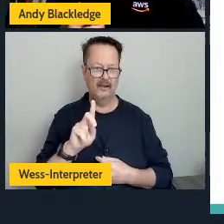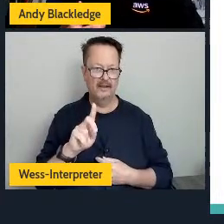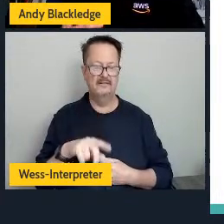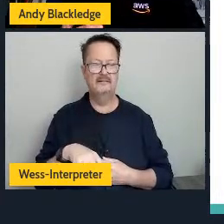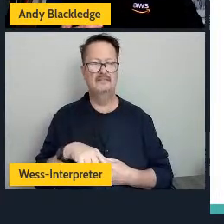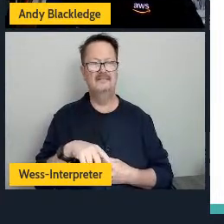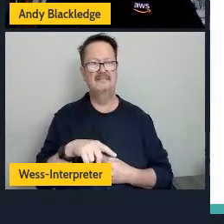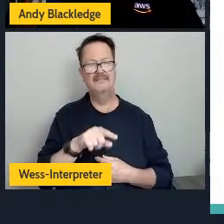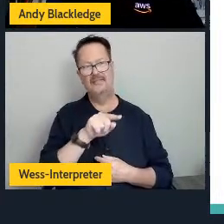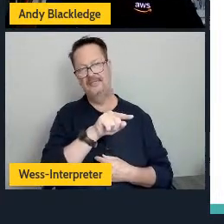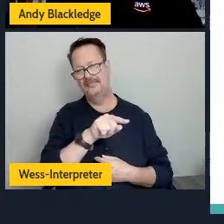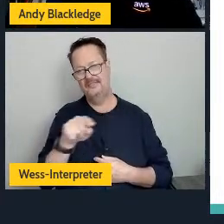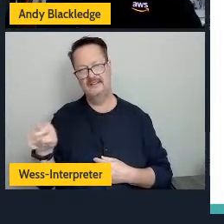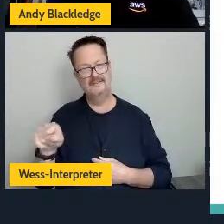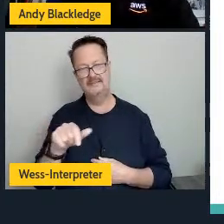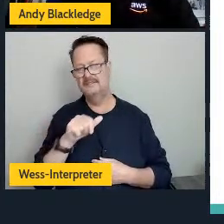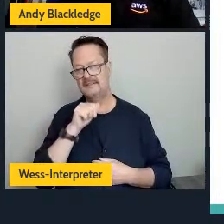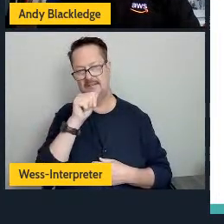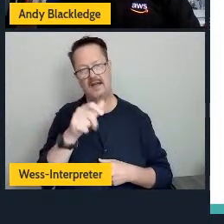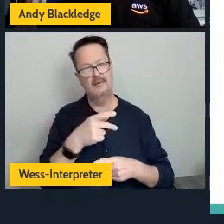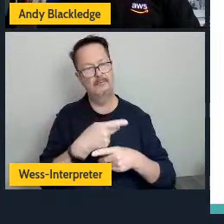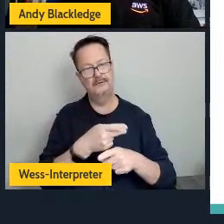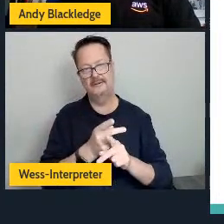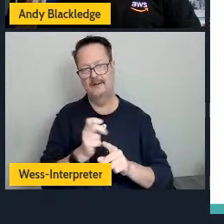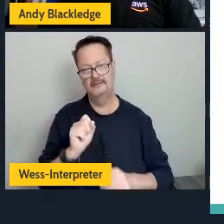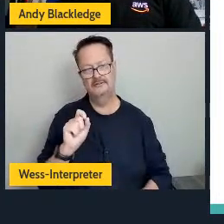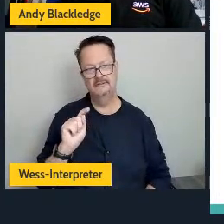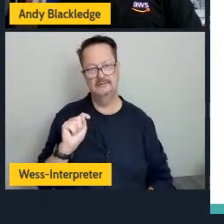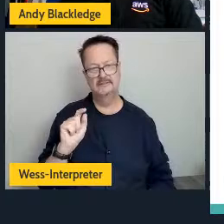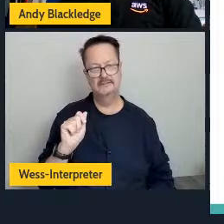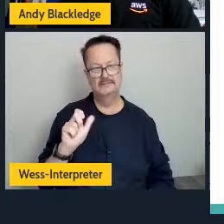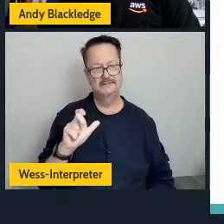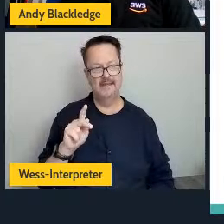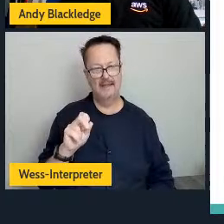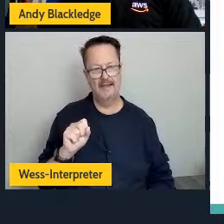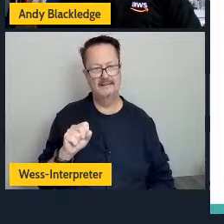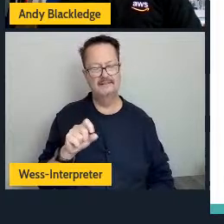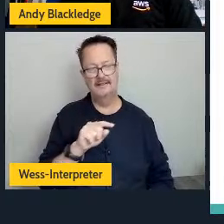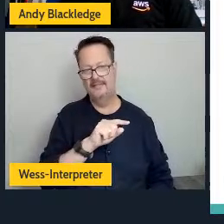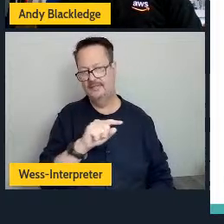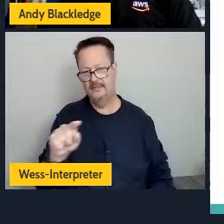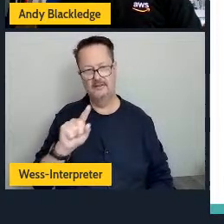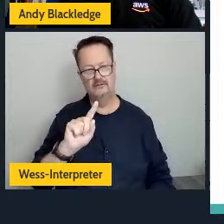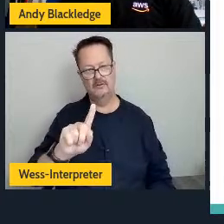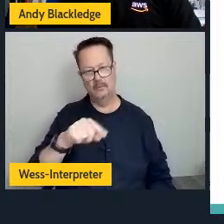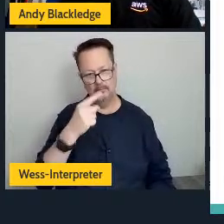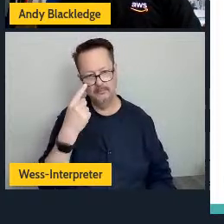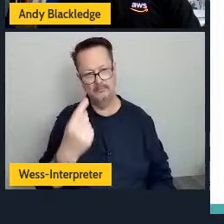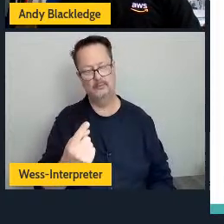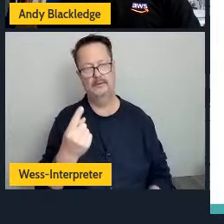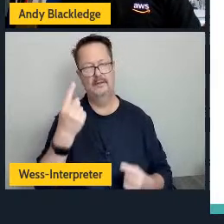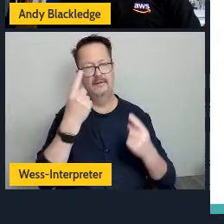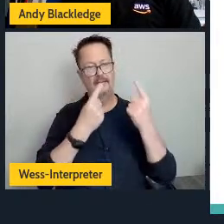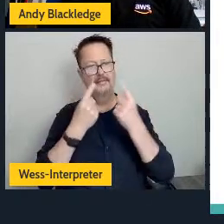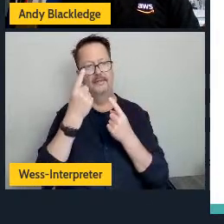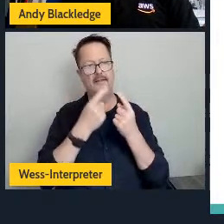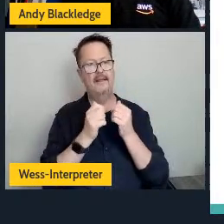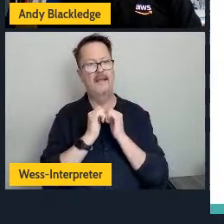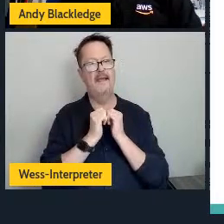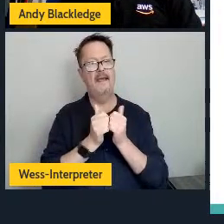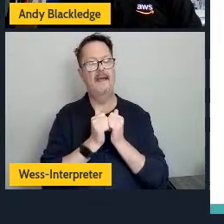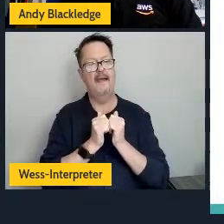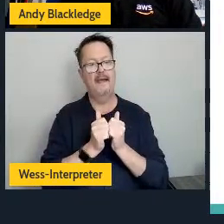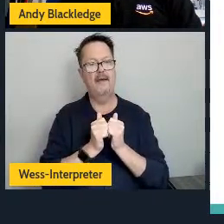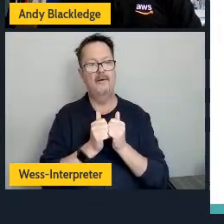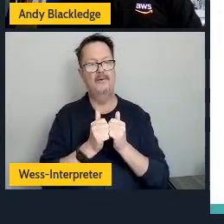are non-production stacks. These are purely thinking about how to exercise